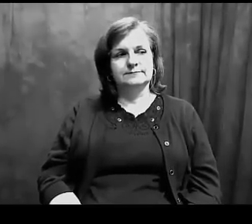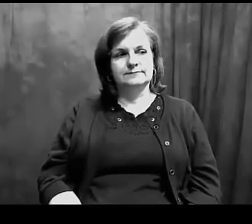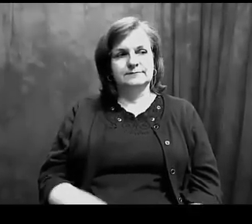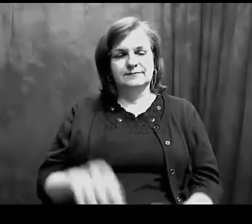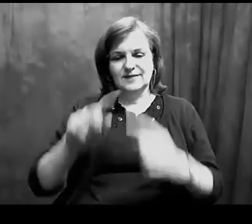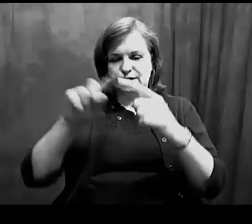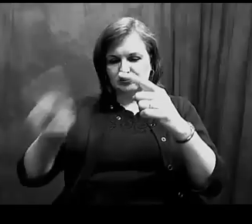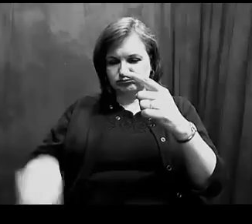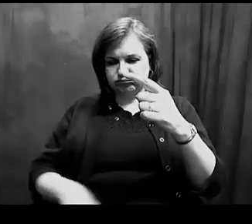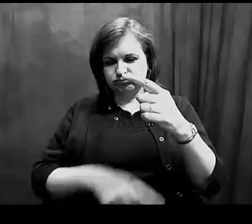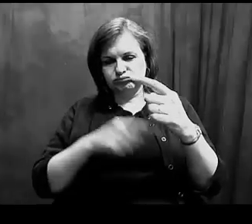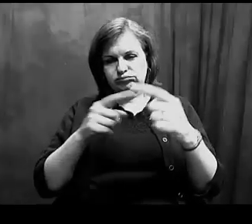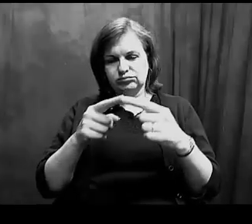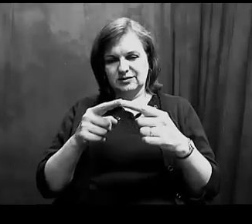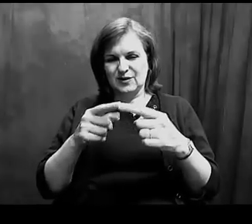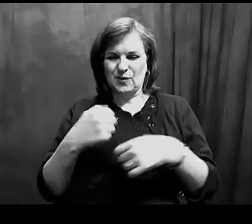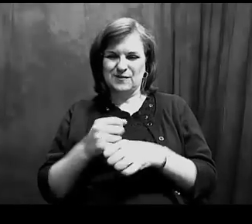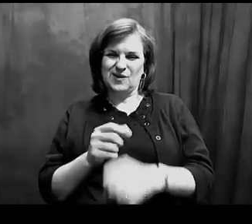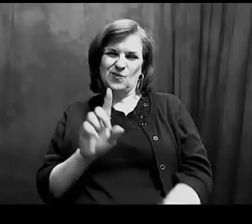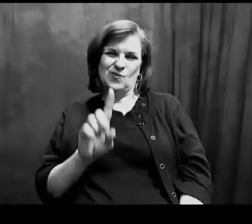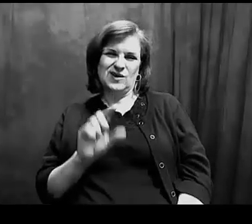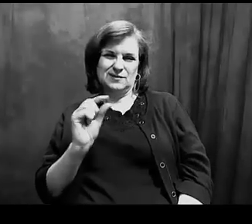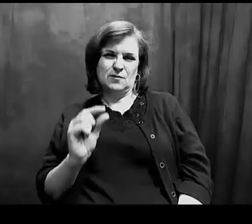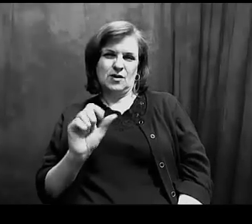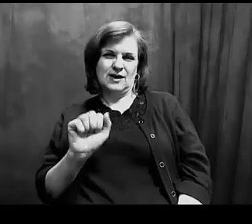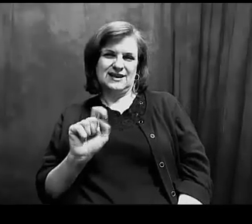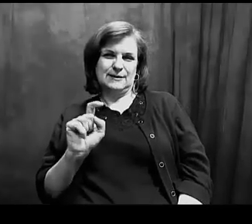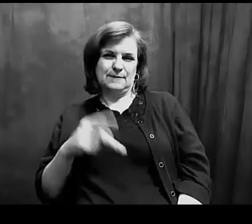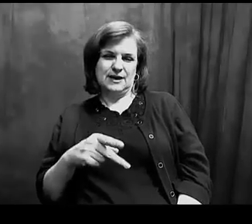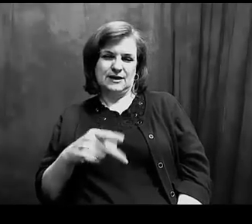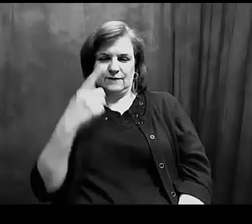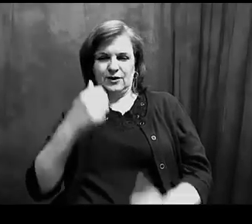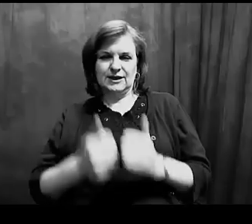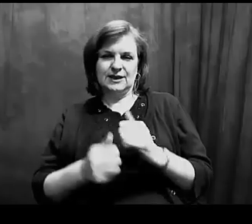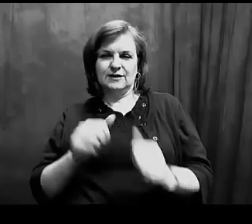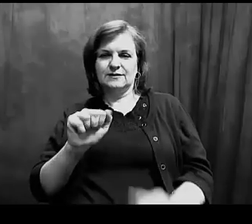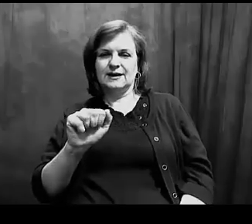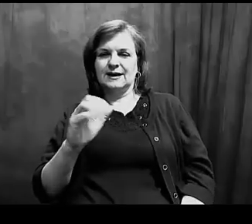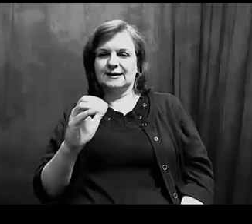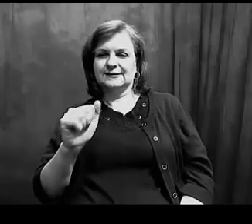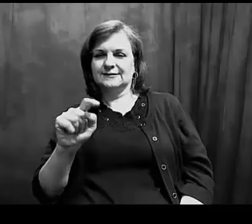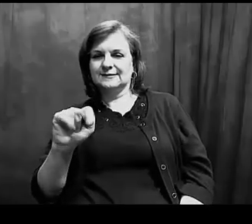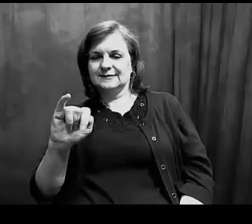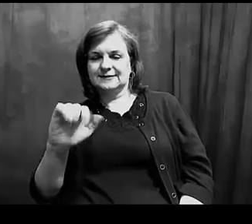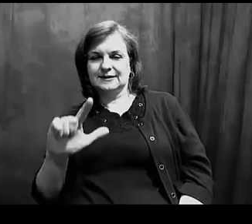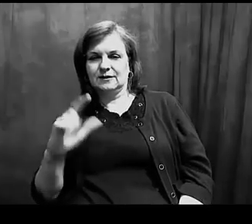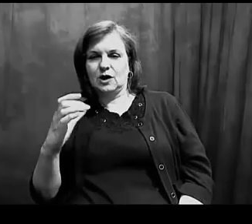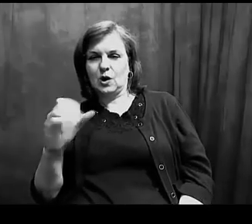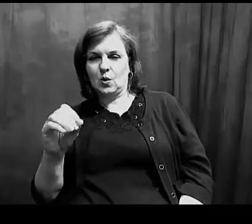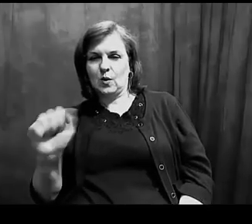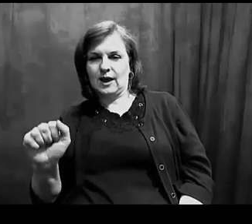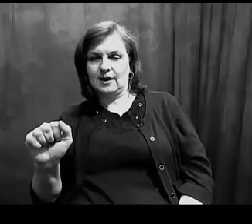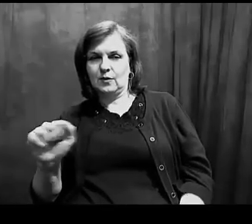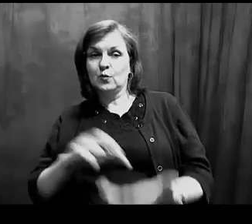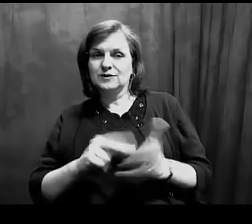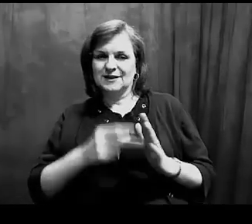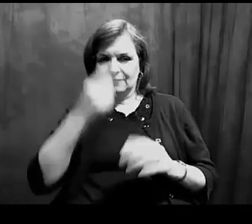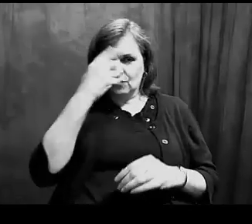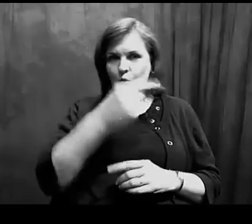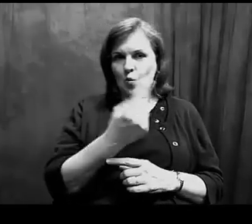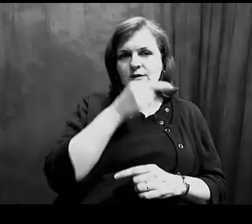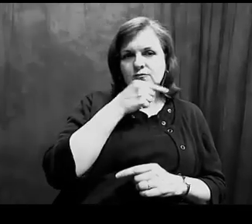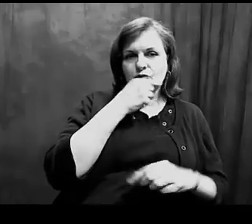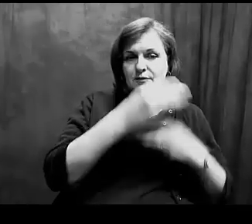And you see we make 1 lowly ATP per acetyl-CoA, or we make 2 per